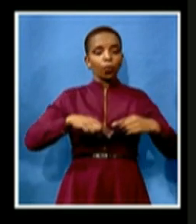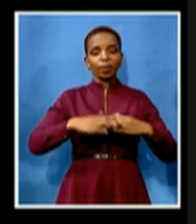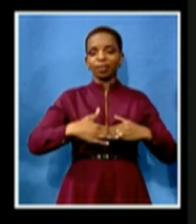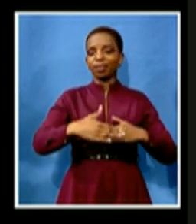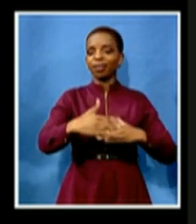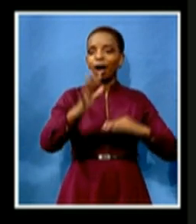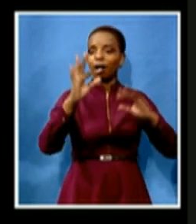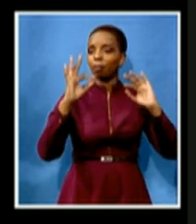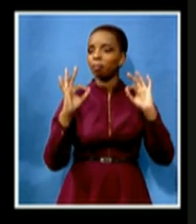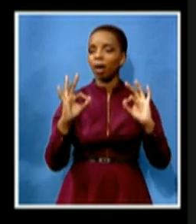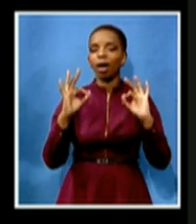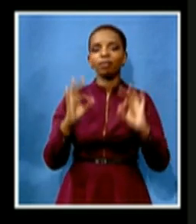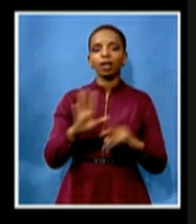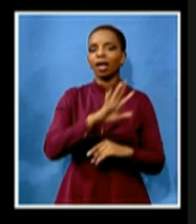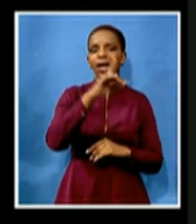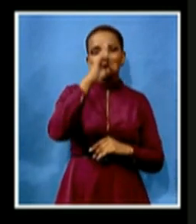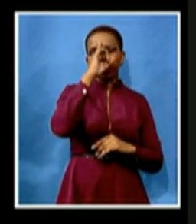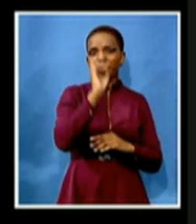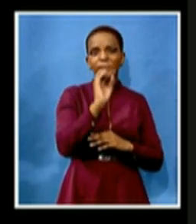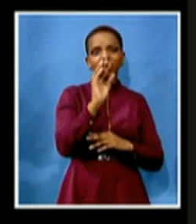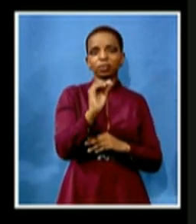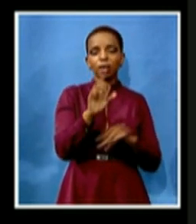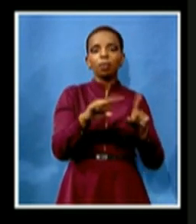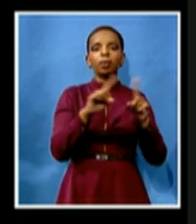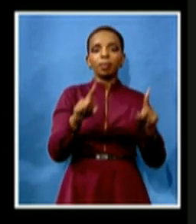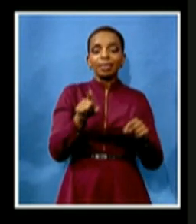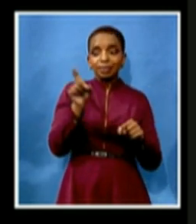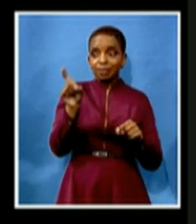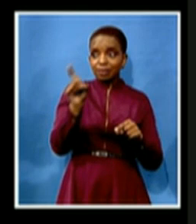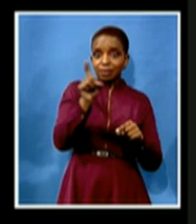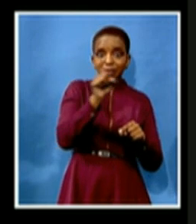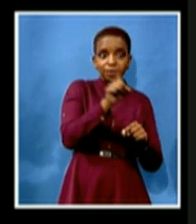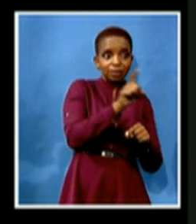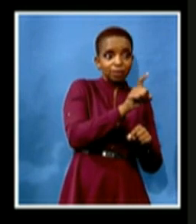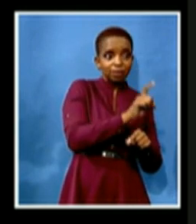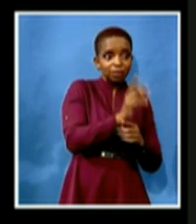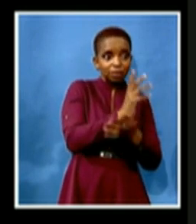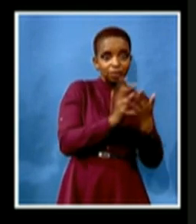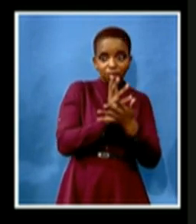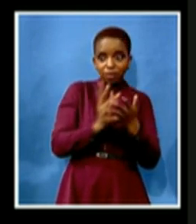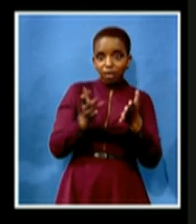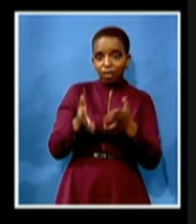the whole direction forward. Maybe at a certain point, we'll be able to do a similar,